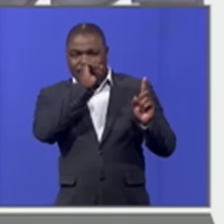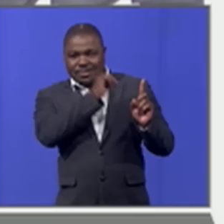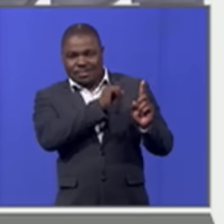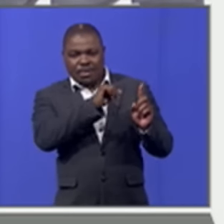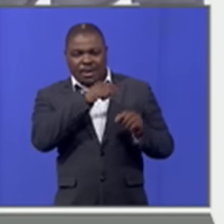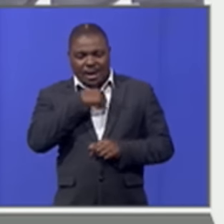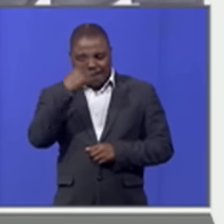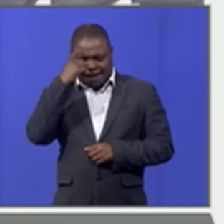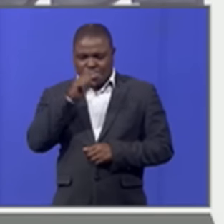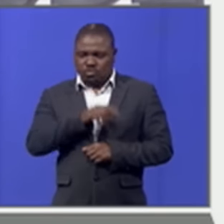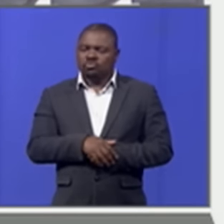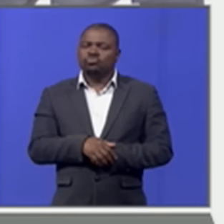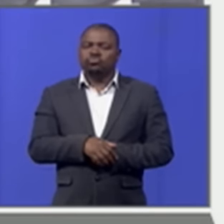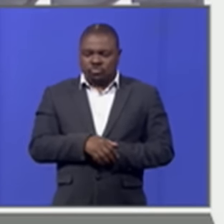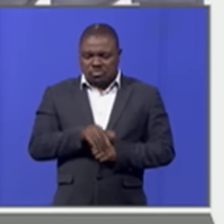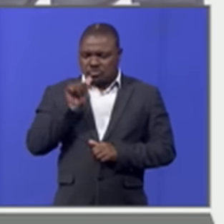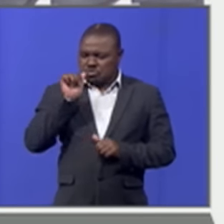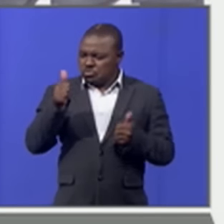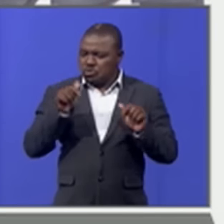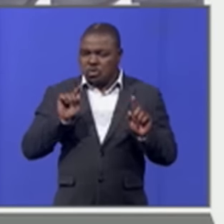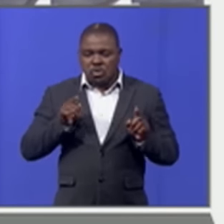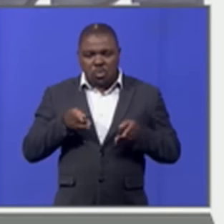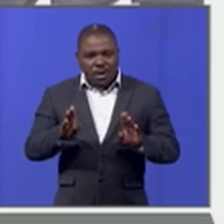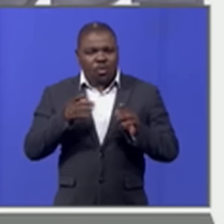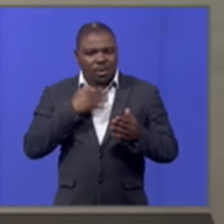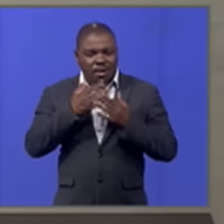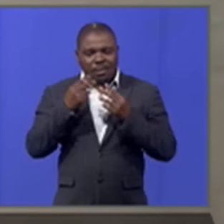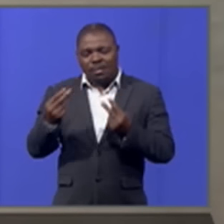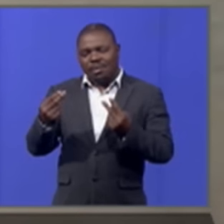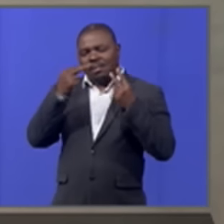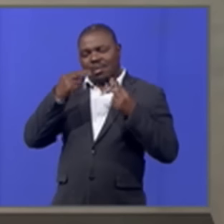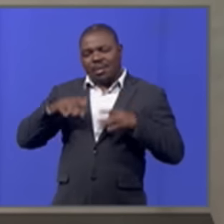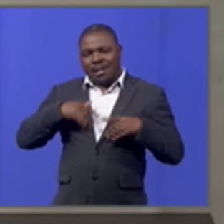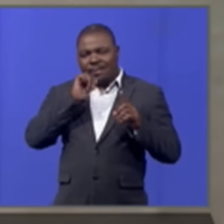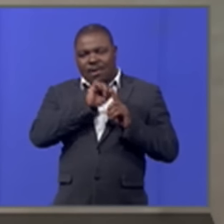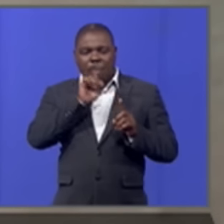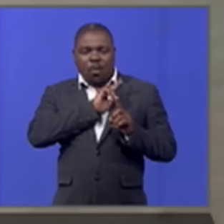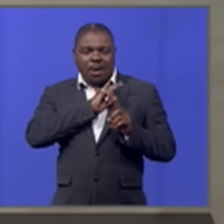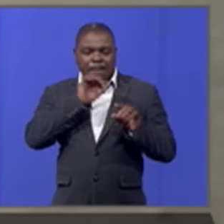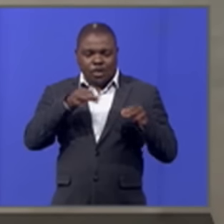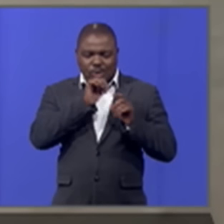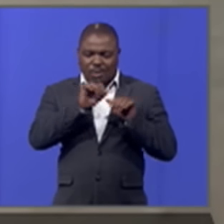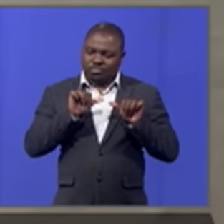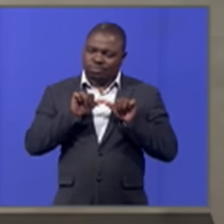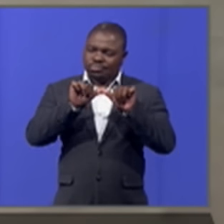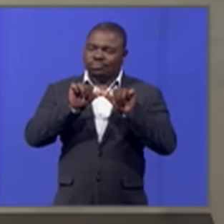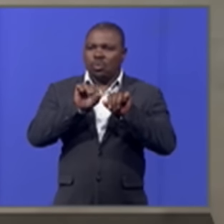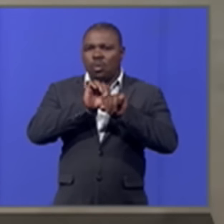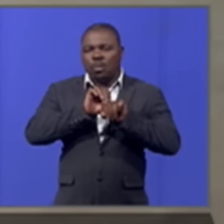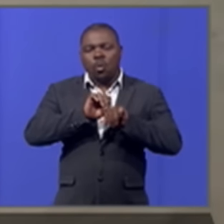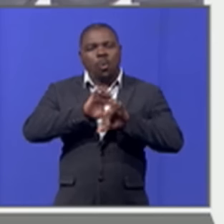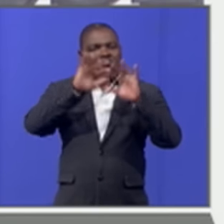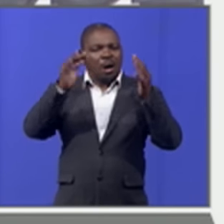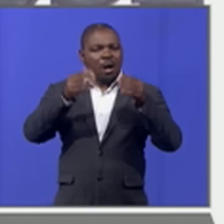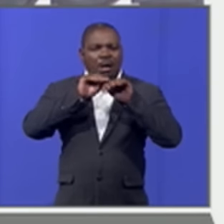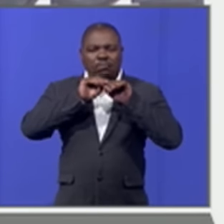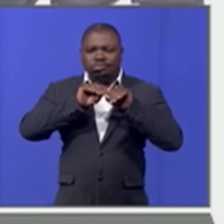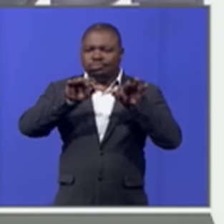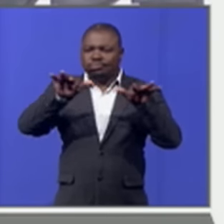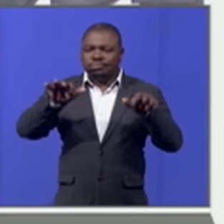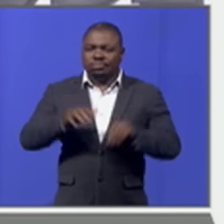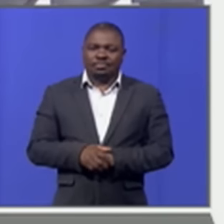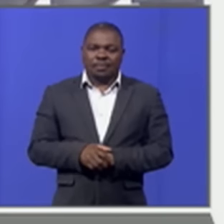a great way to remember him besides the music obviously that continues to spread all over the world. It will always be